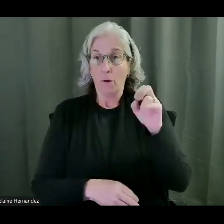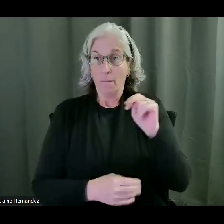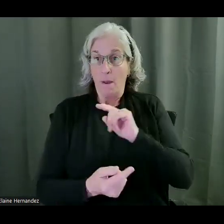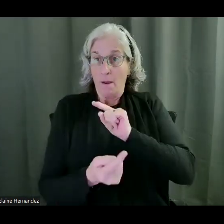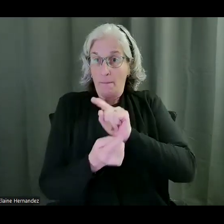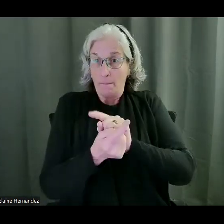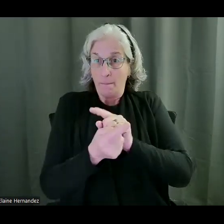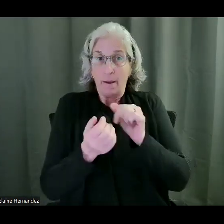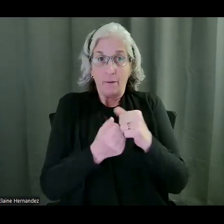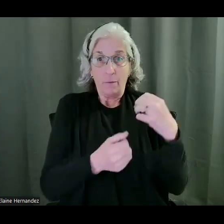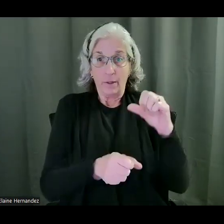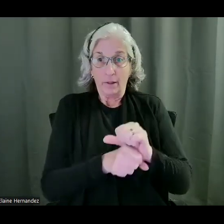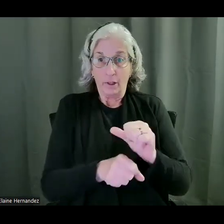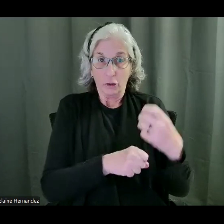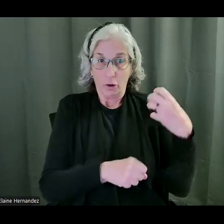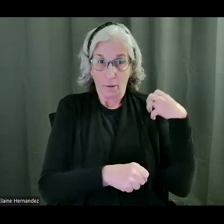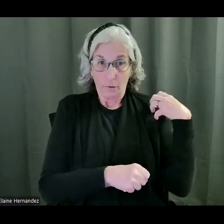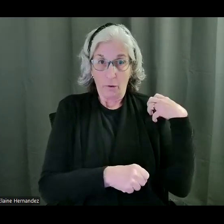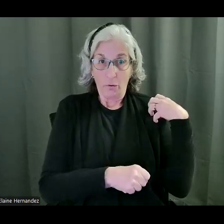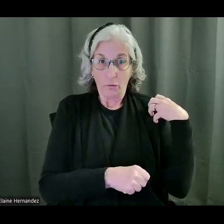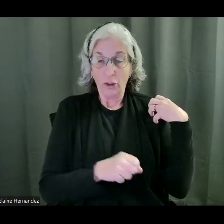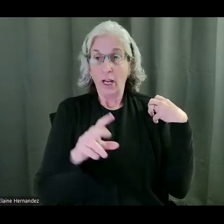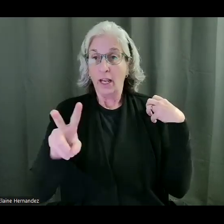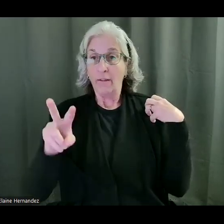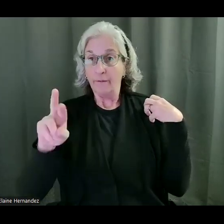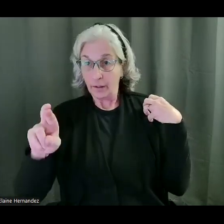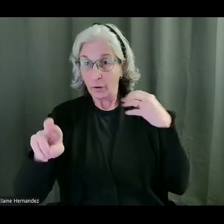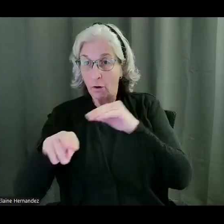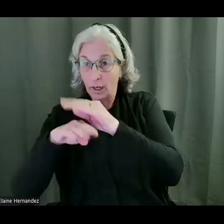counselor and Ben as the participant